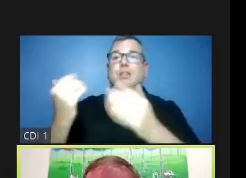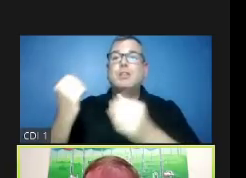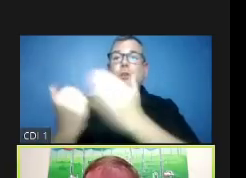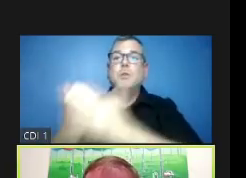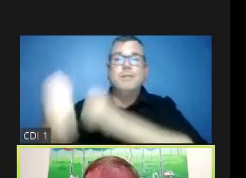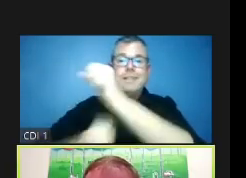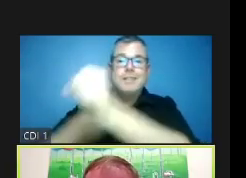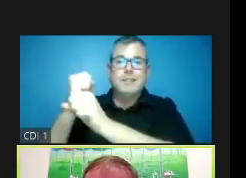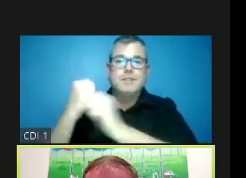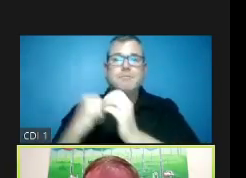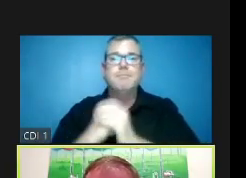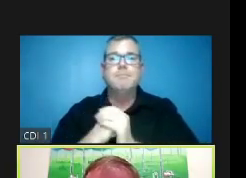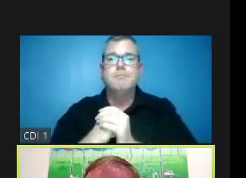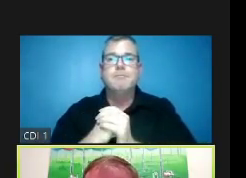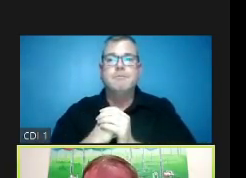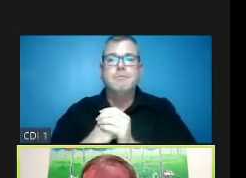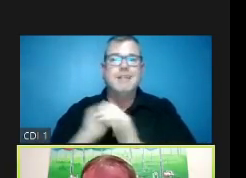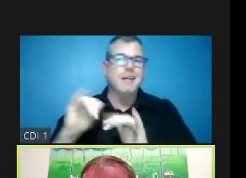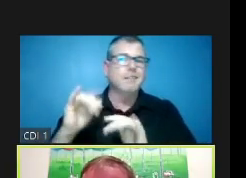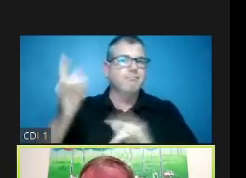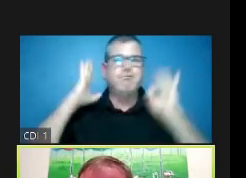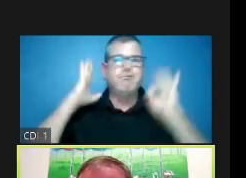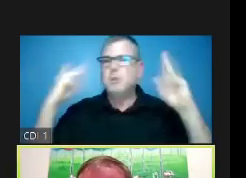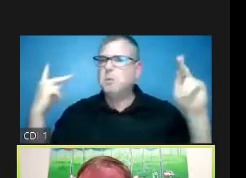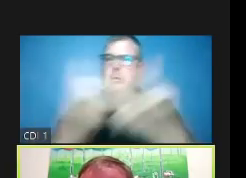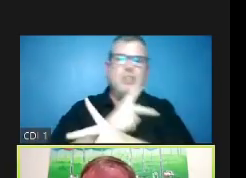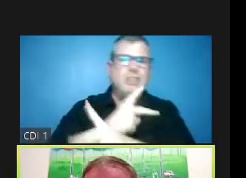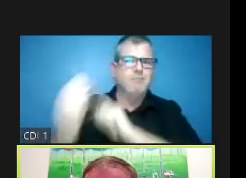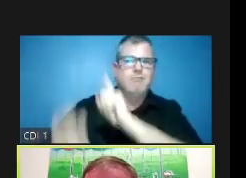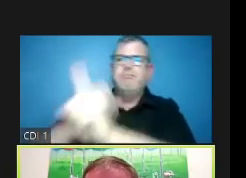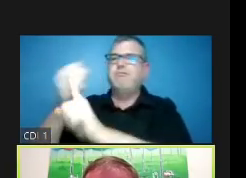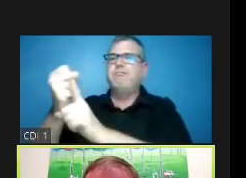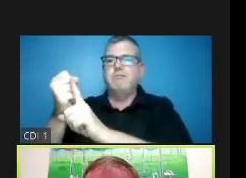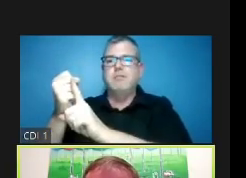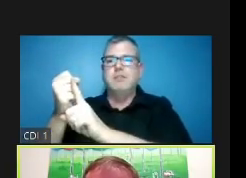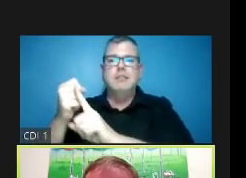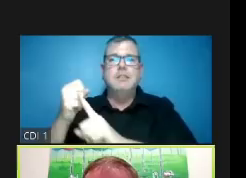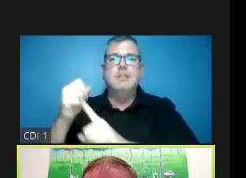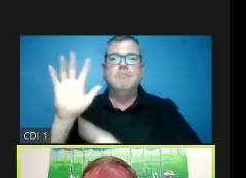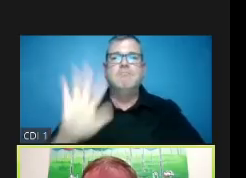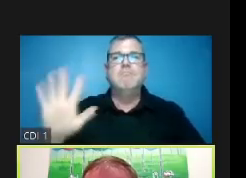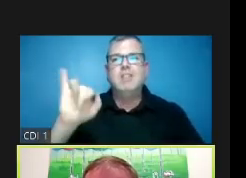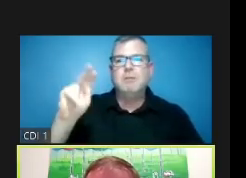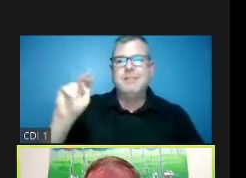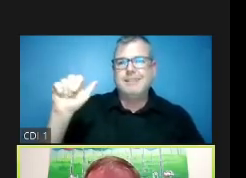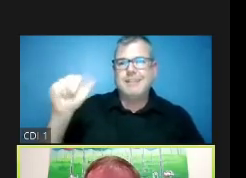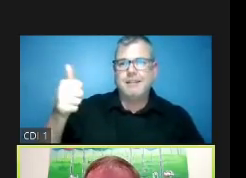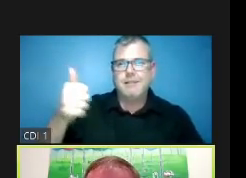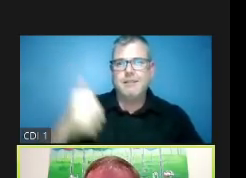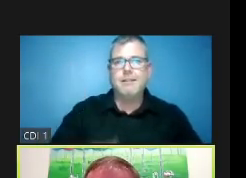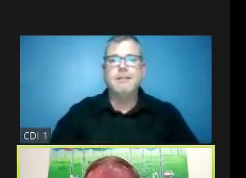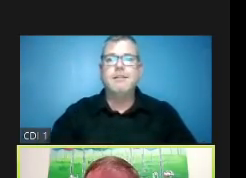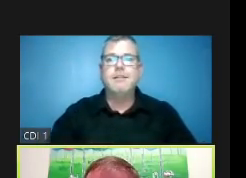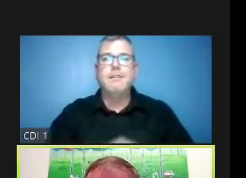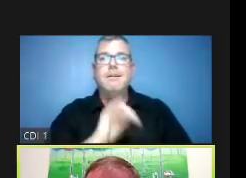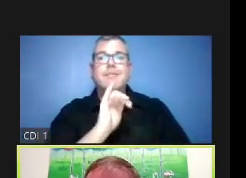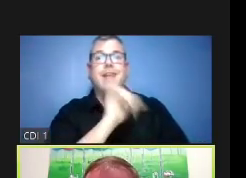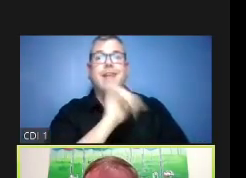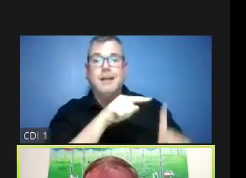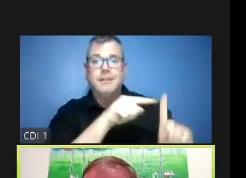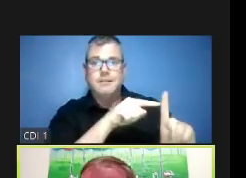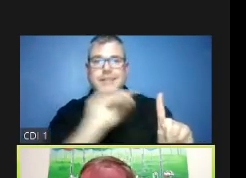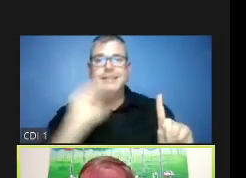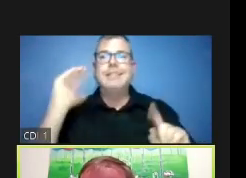it was around January 10th. So we are now looking about 2 weeks of what looks to be reliable